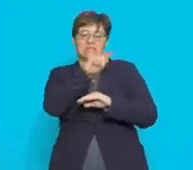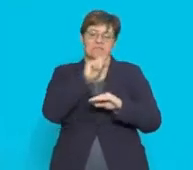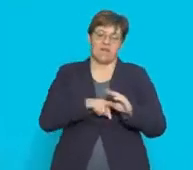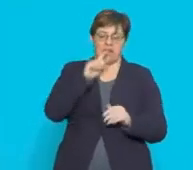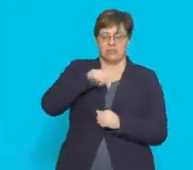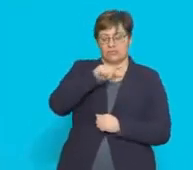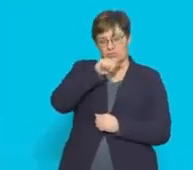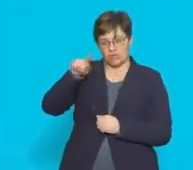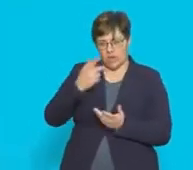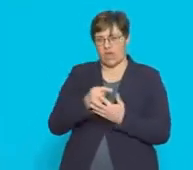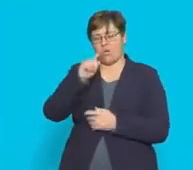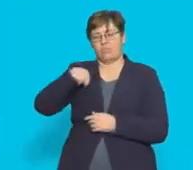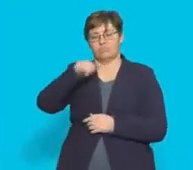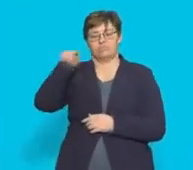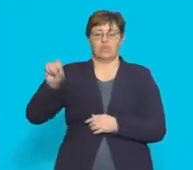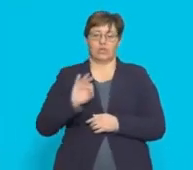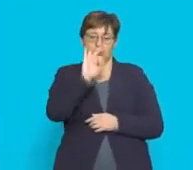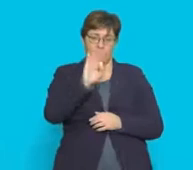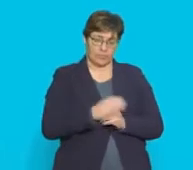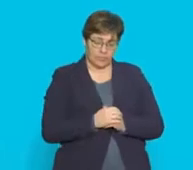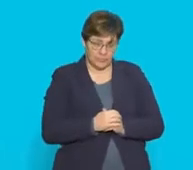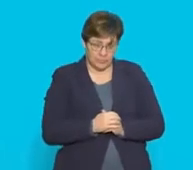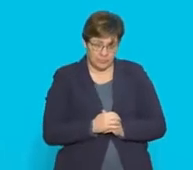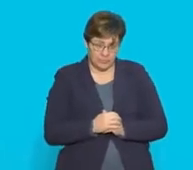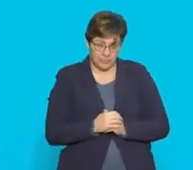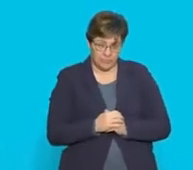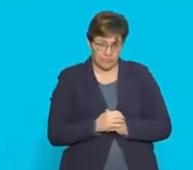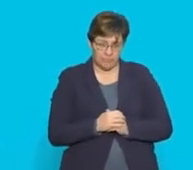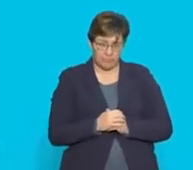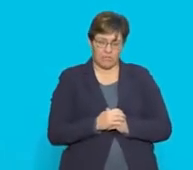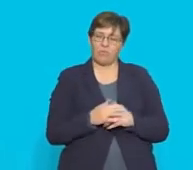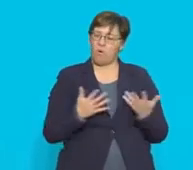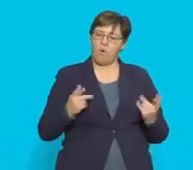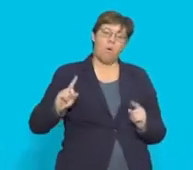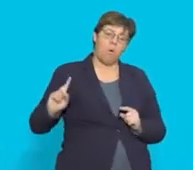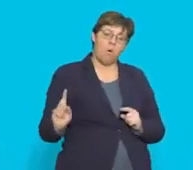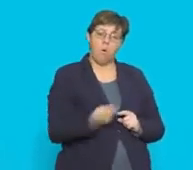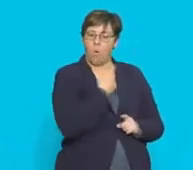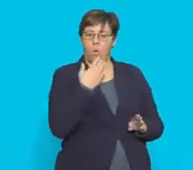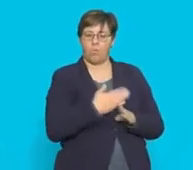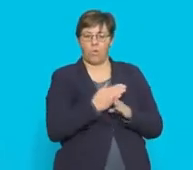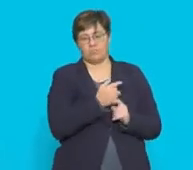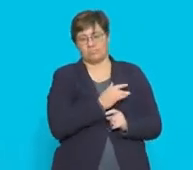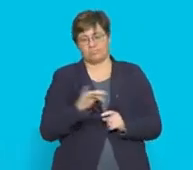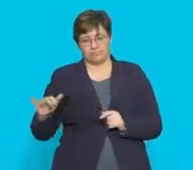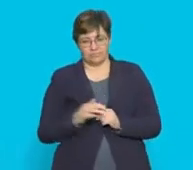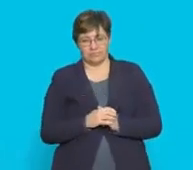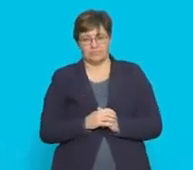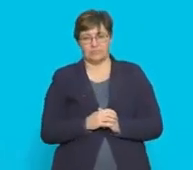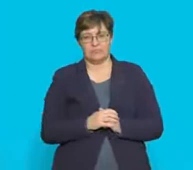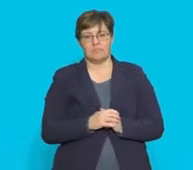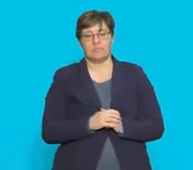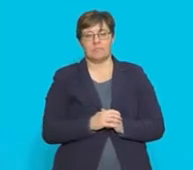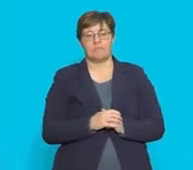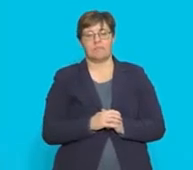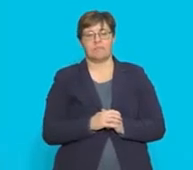minus, times, divide, square root, and the cube root. So more like all the operations. And